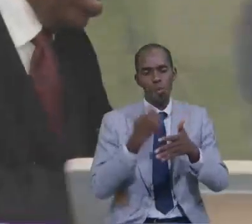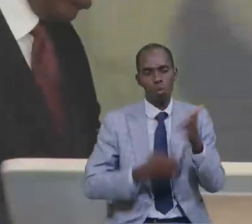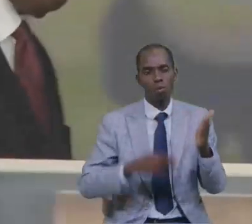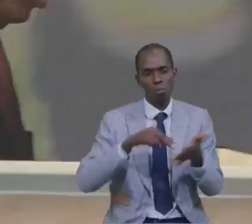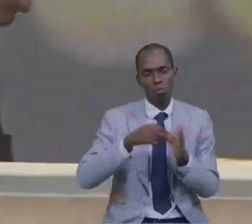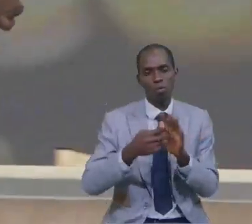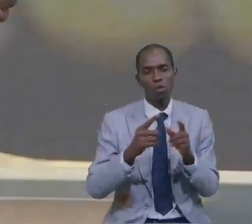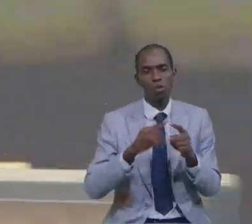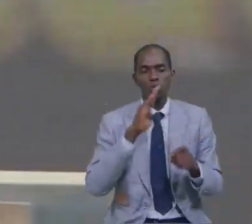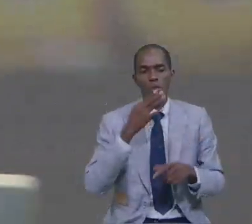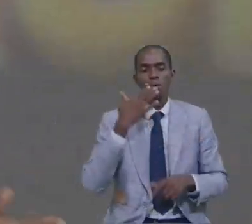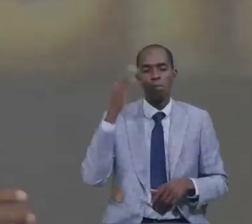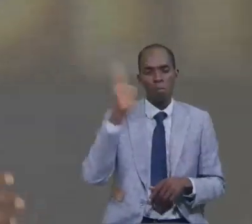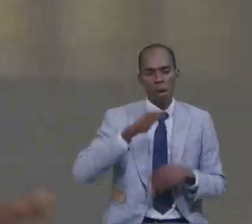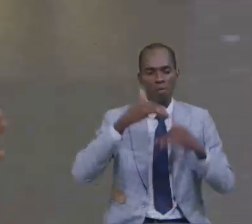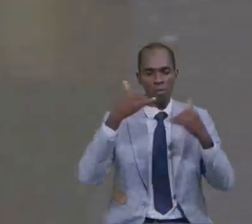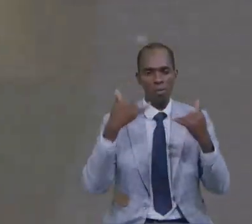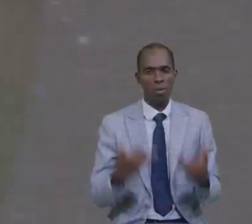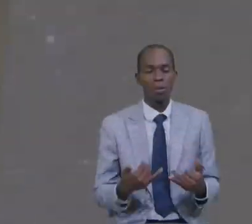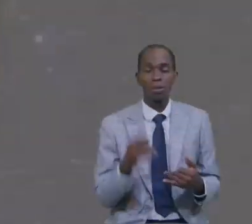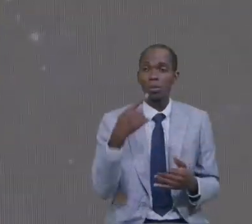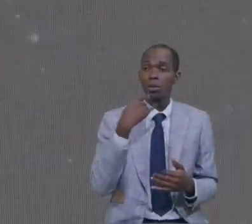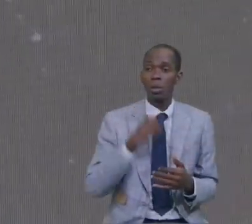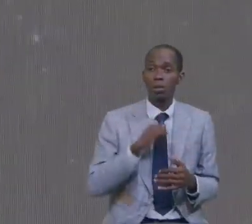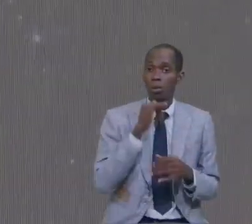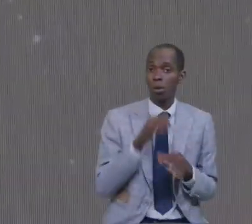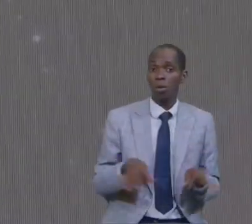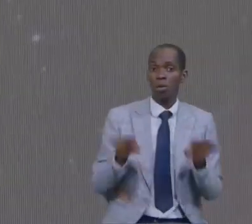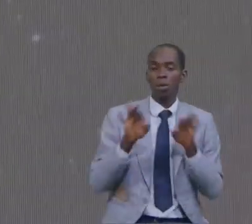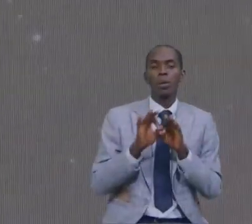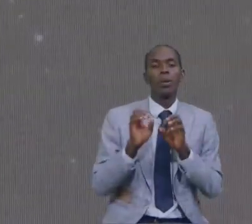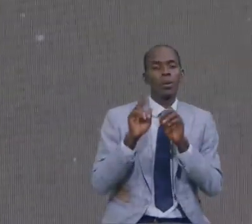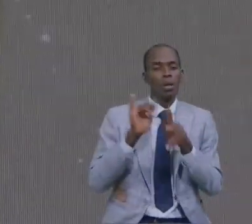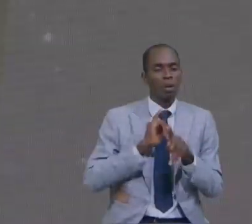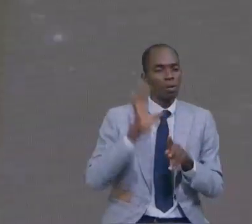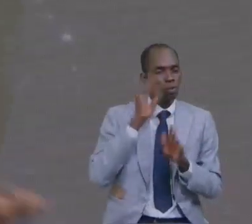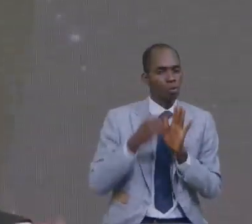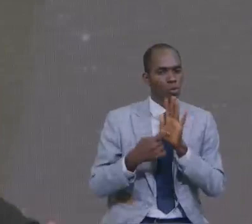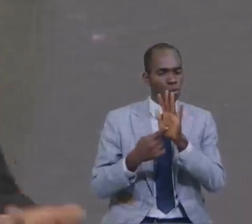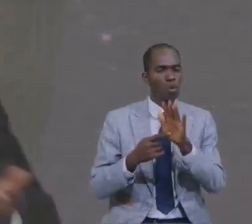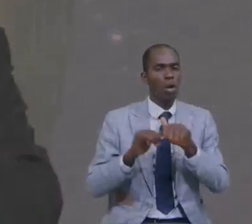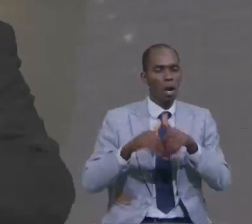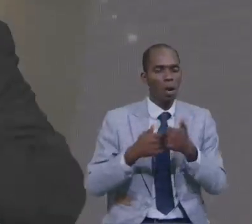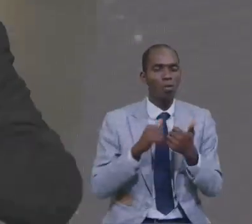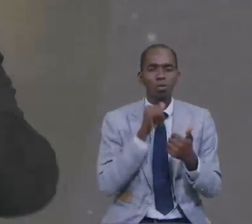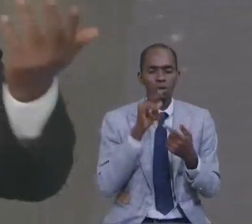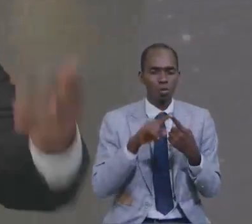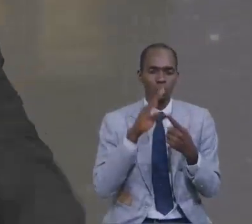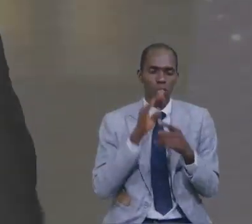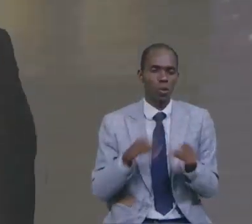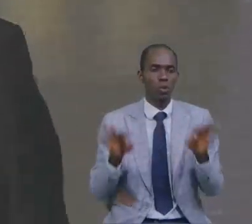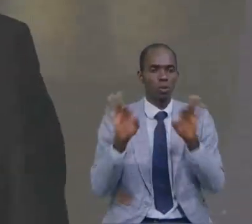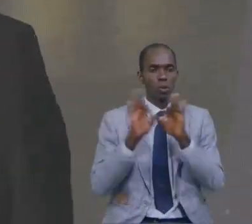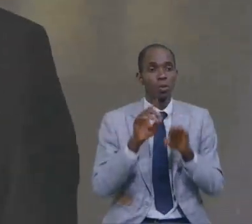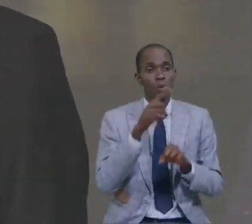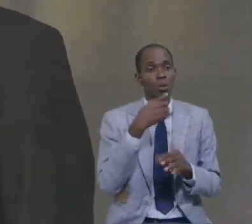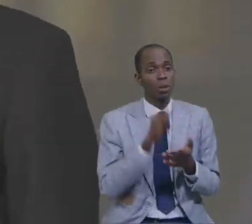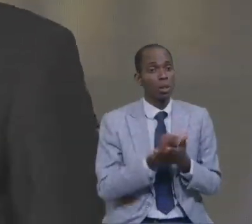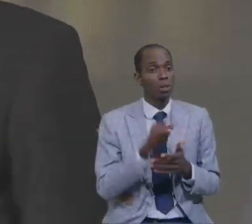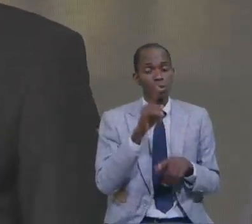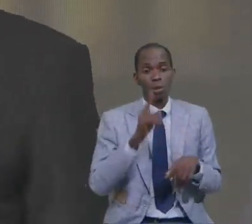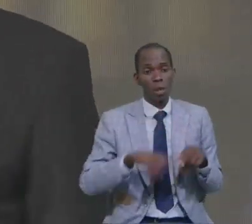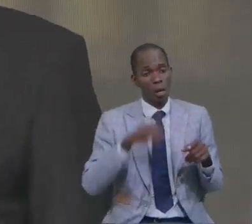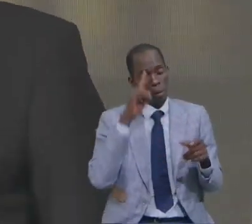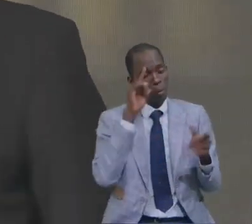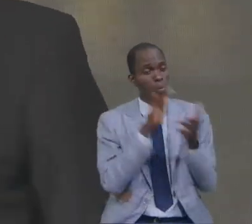say I'm not trustable, you have not seen anything yet. God, it's not my fault.